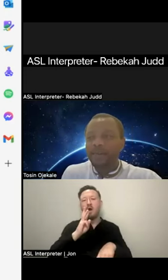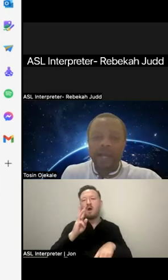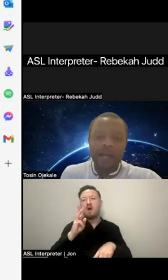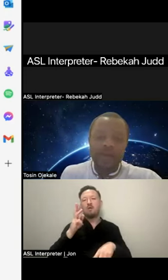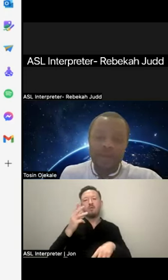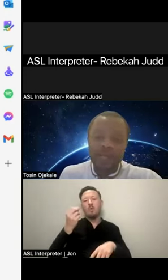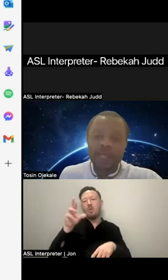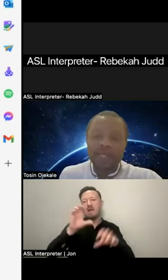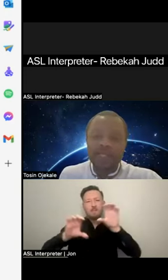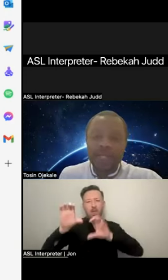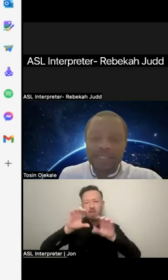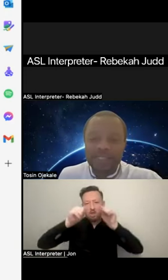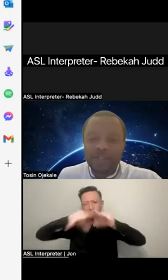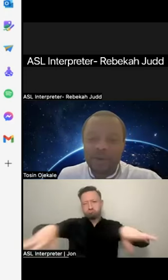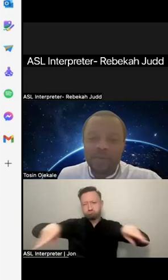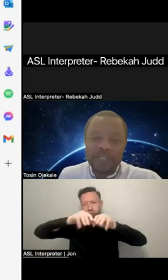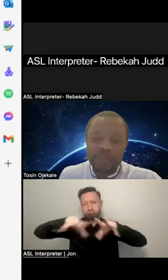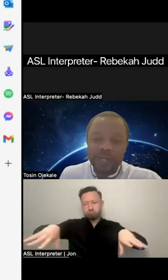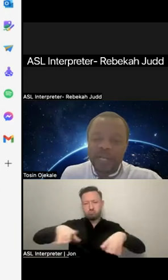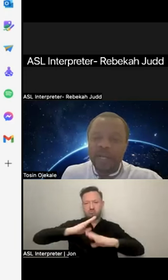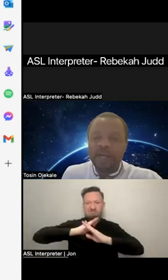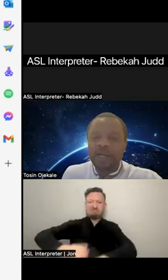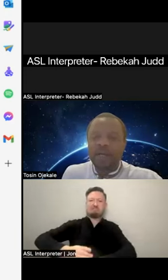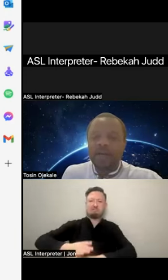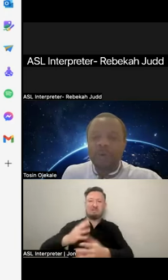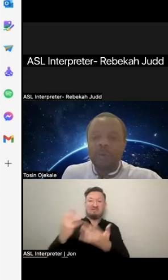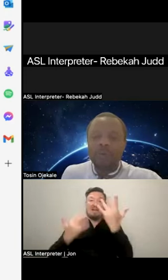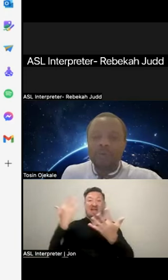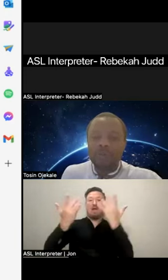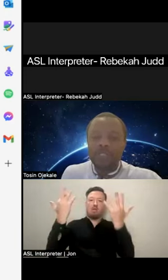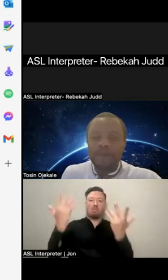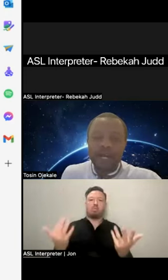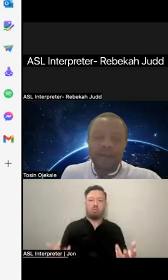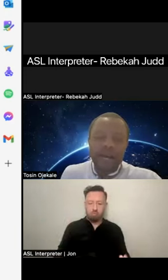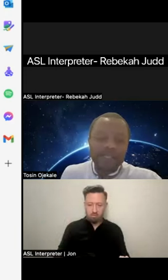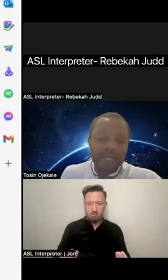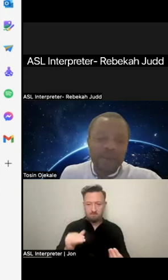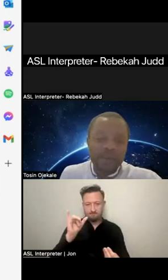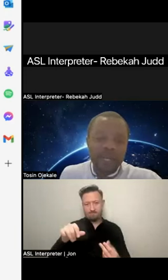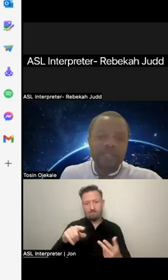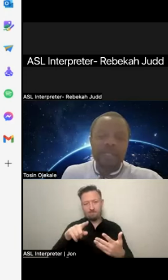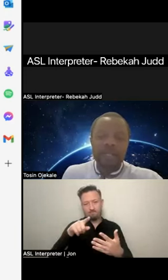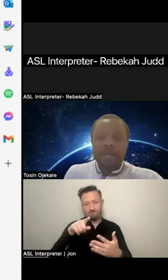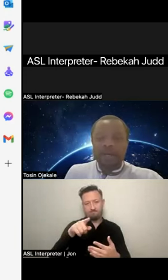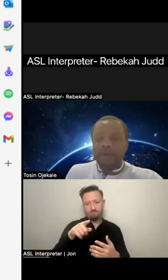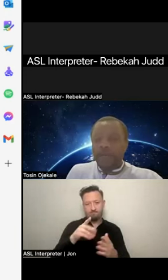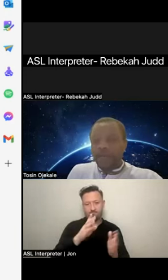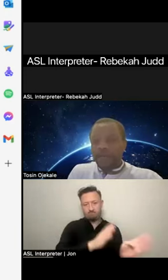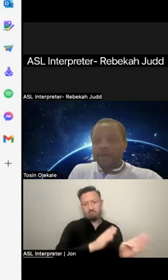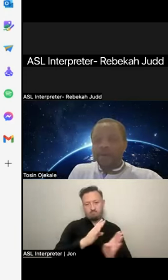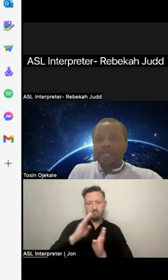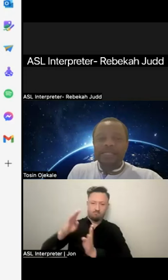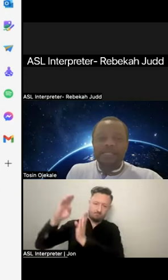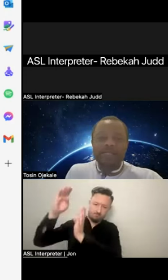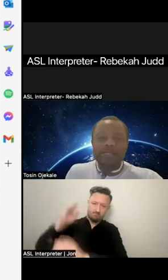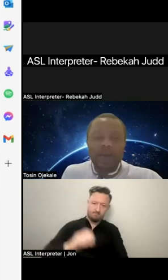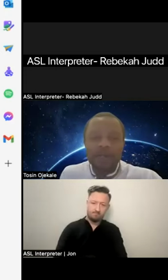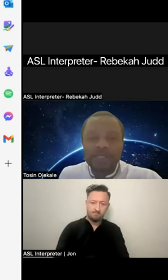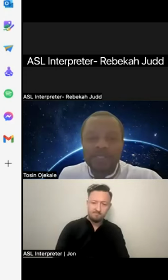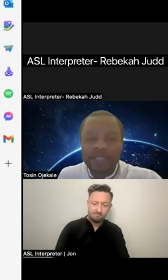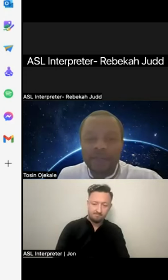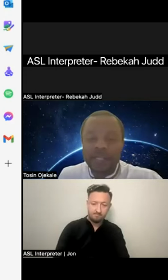the fire. Okay, so that's the job of the sprinkler bulb. So it's a firefighting equipment. Okay, all right,